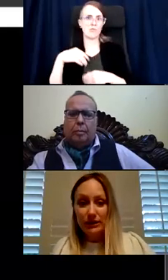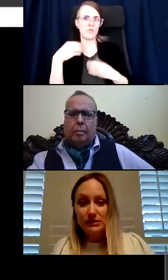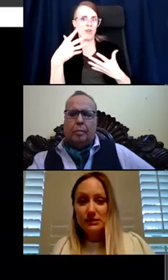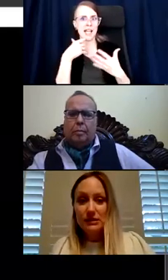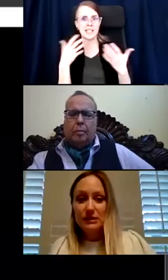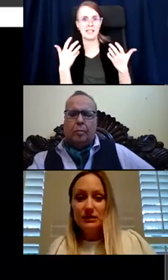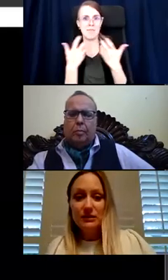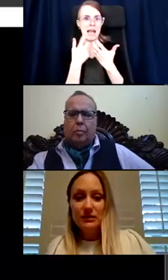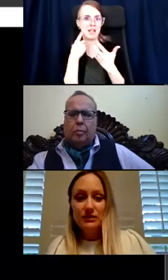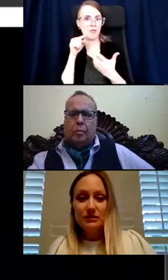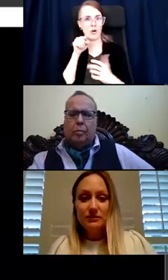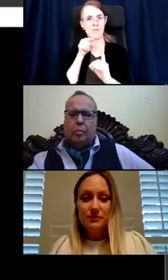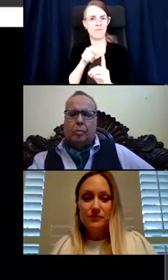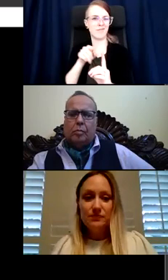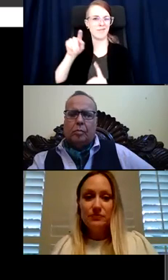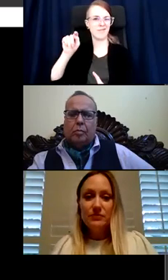TIP grants.